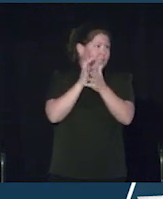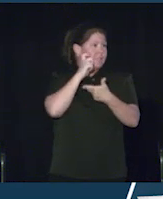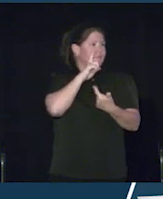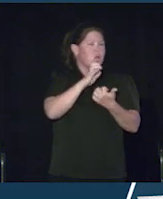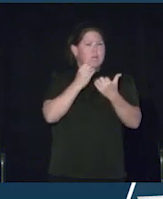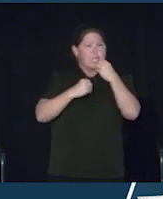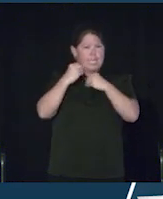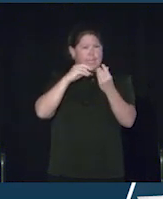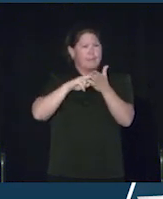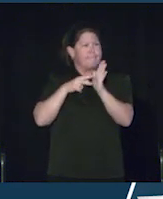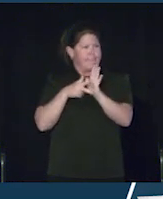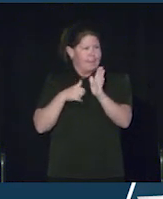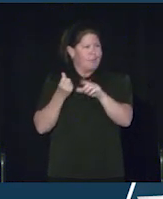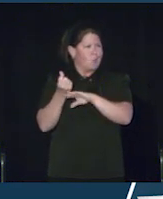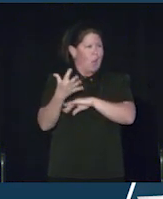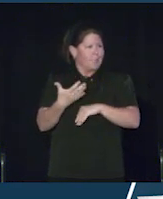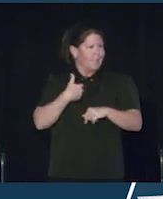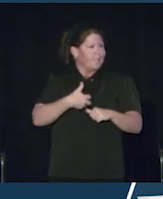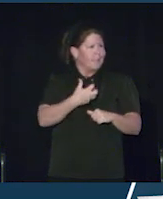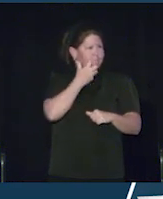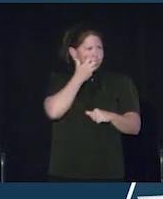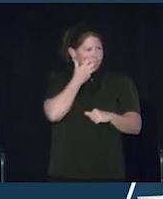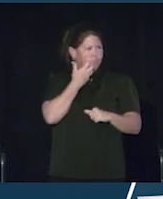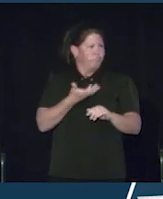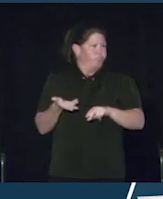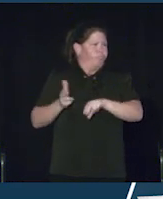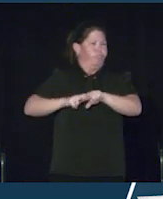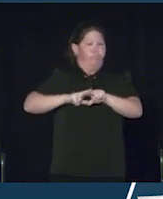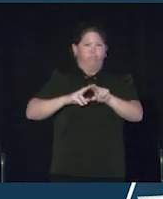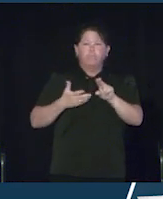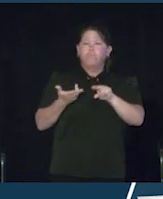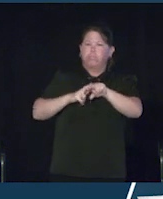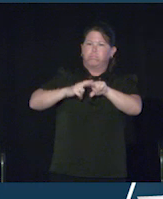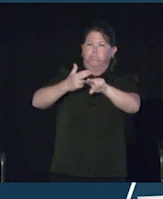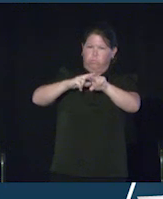written documentation from a medical professional.